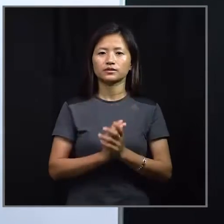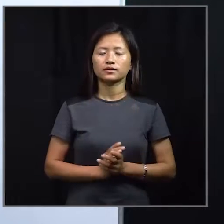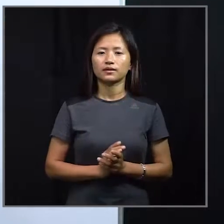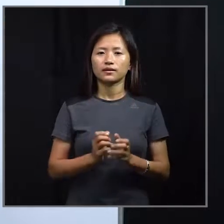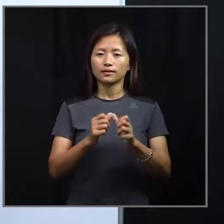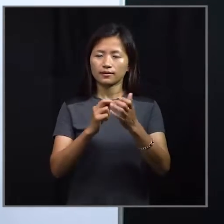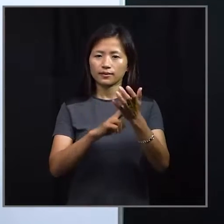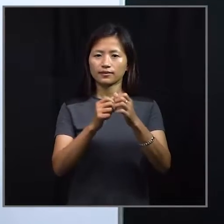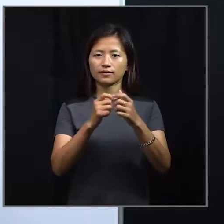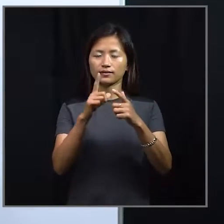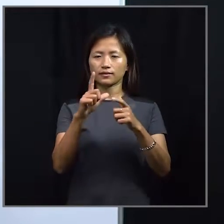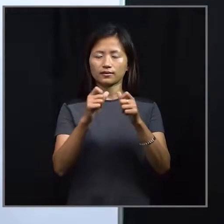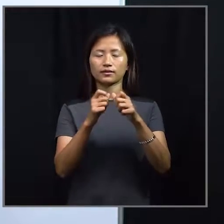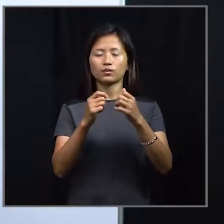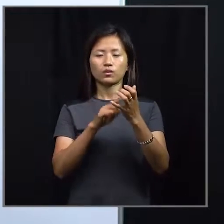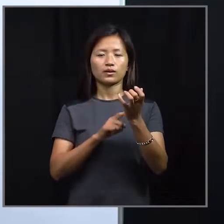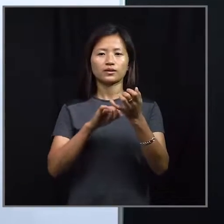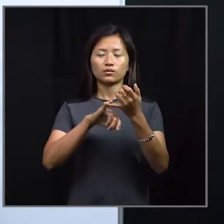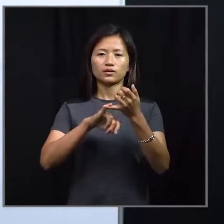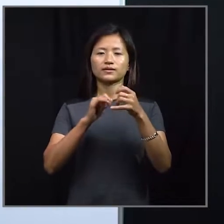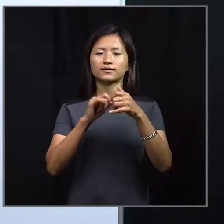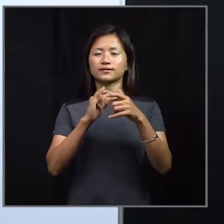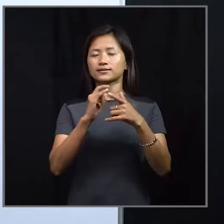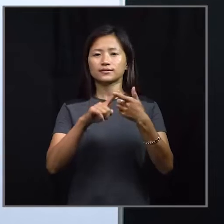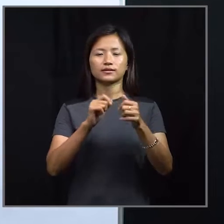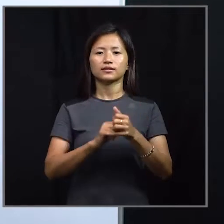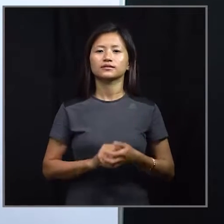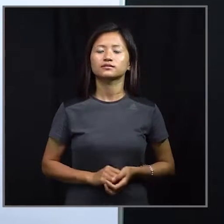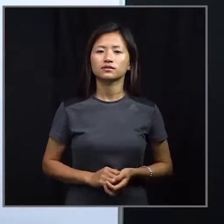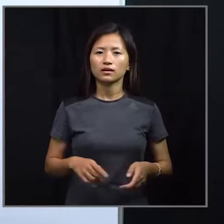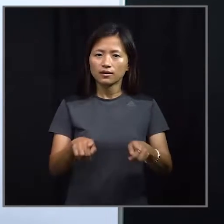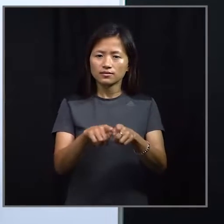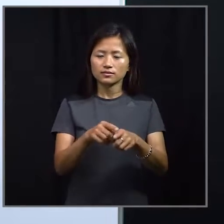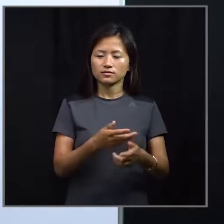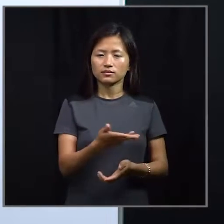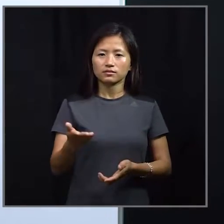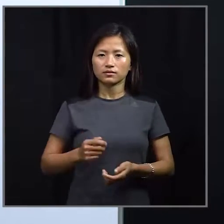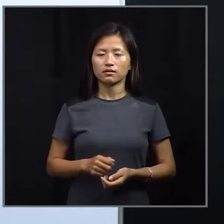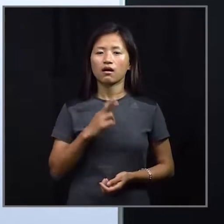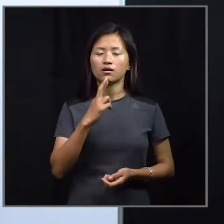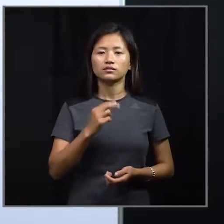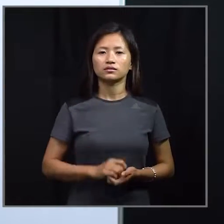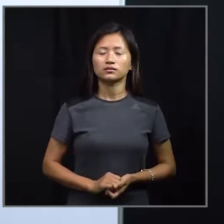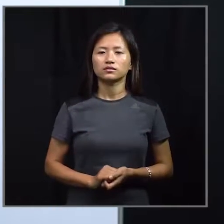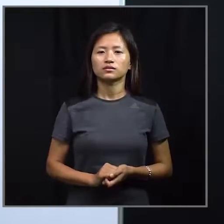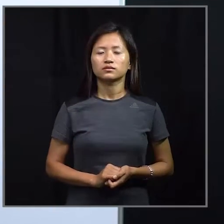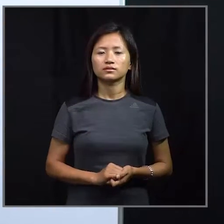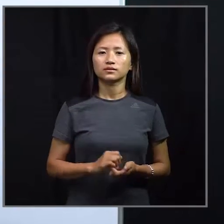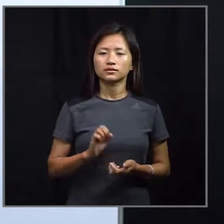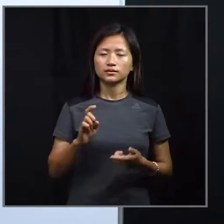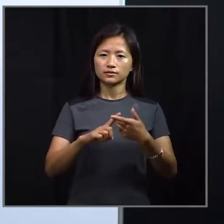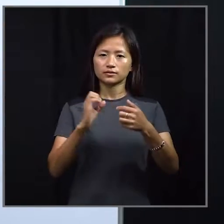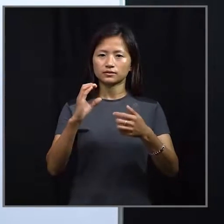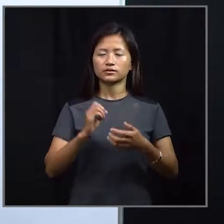analyzing economic behavior as they are. You have to listen very carefully. analyzing the